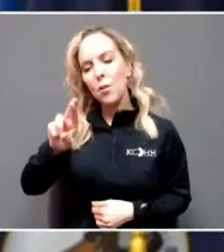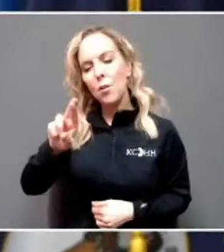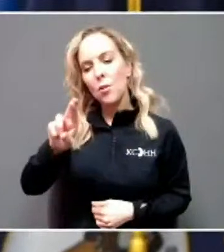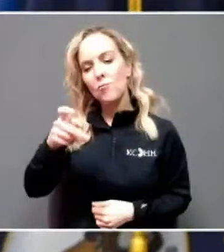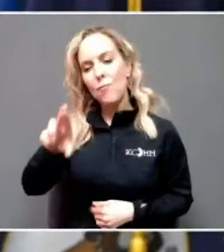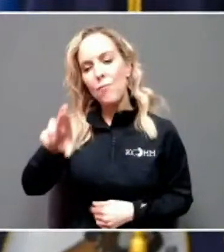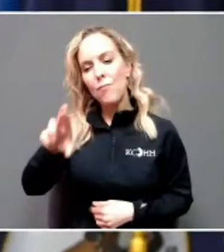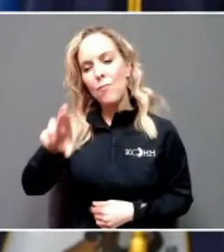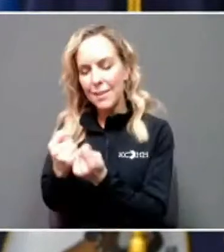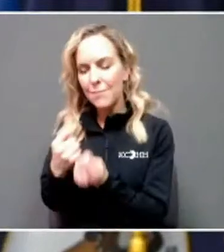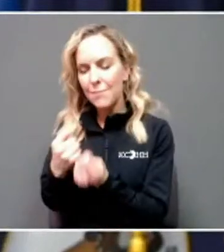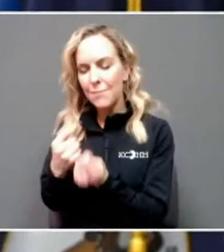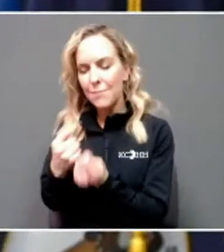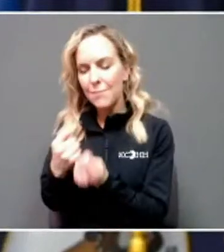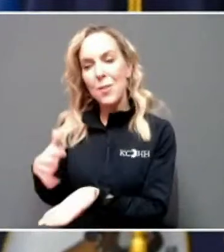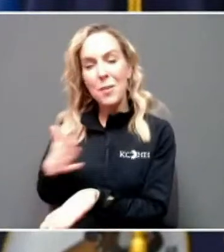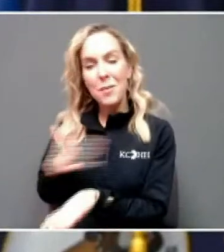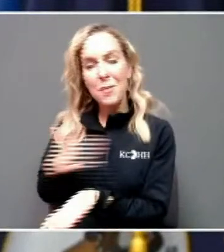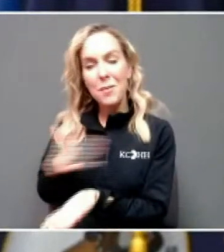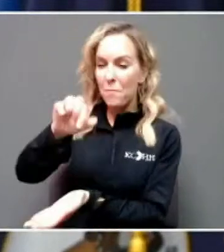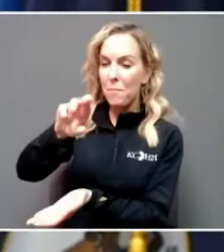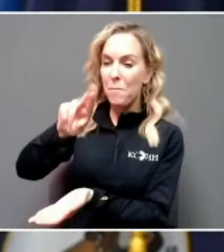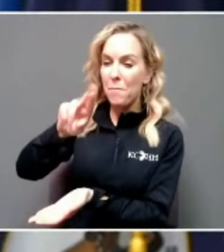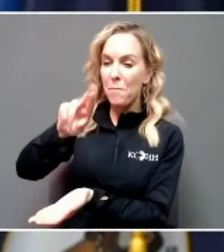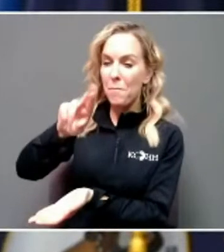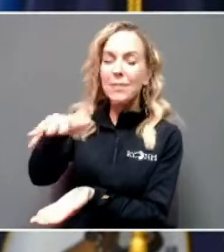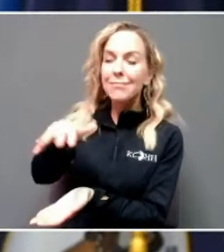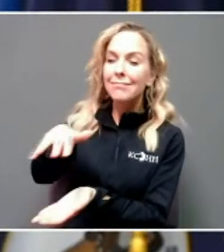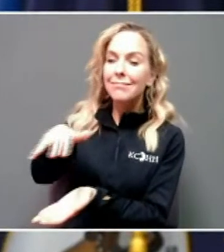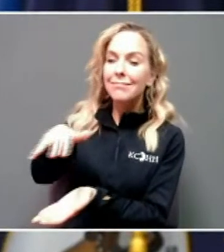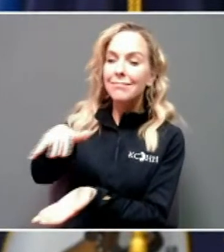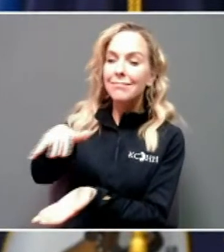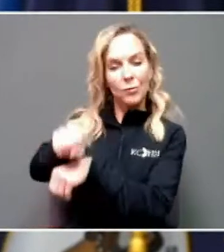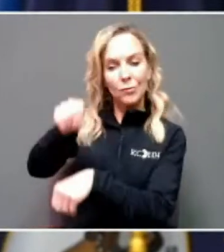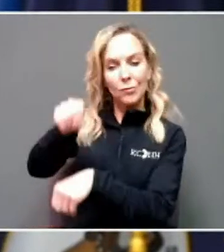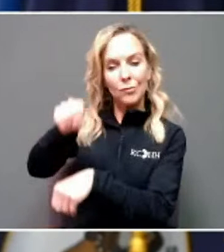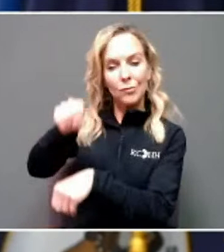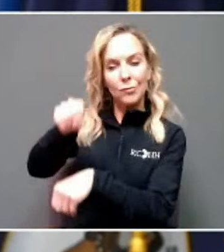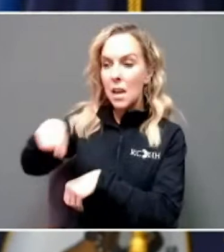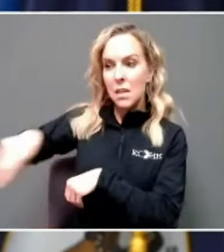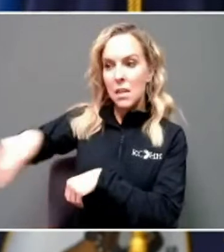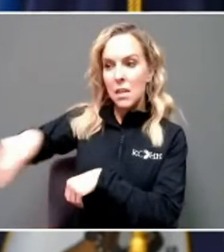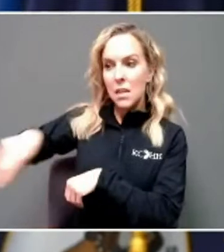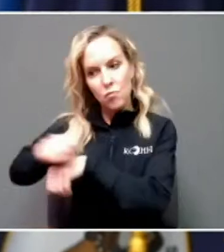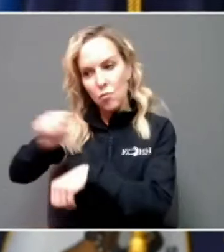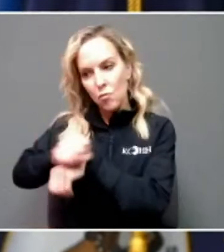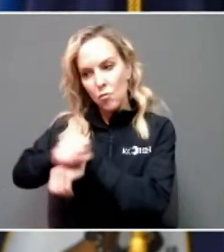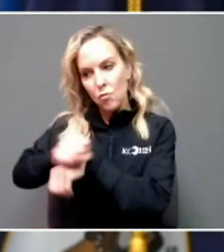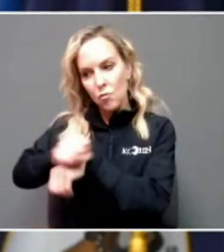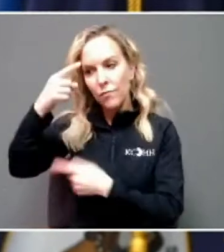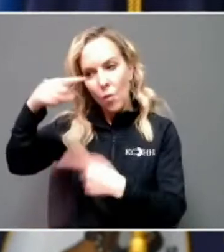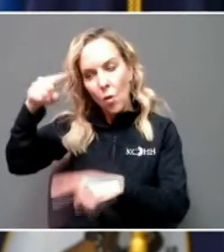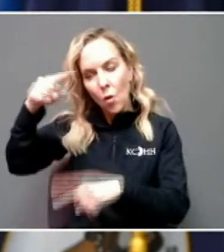my parks family. It's been a great place to work, and they're out there serving every day, serving the Commonwealth. But with that